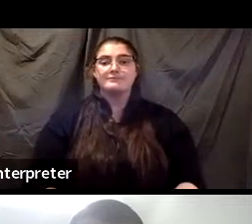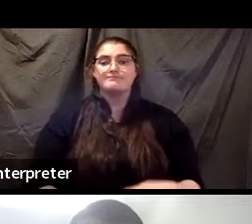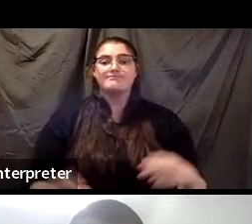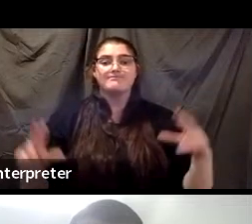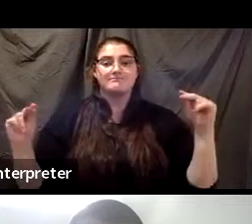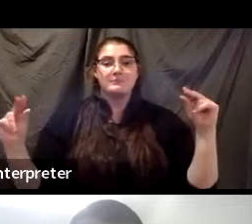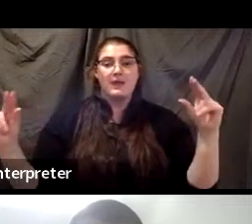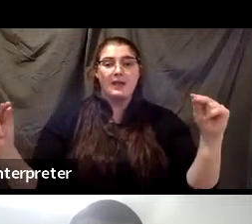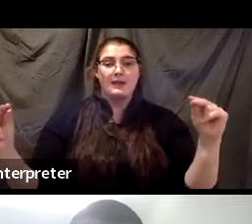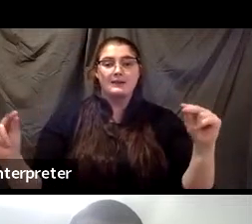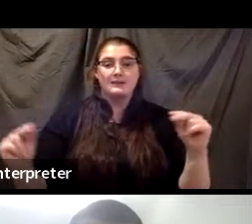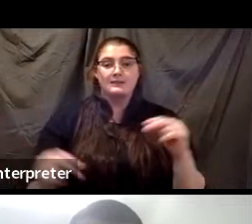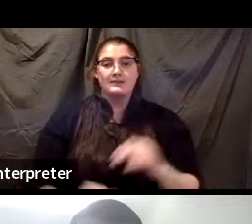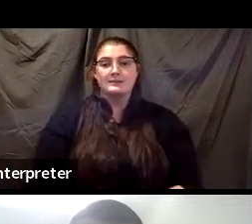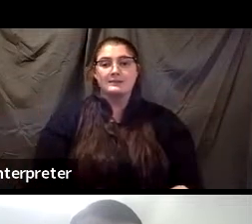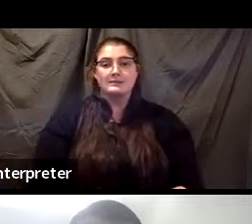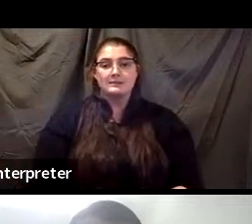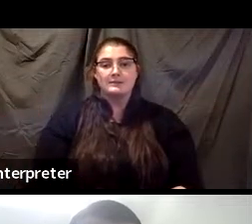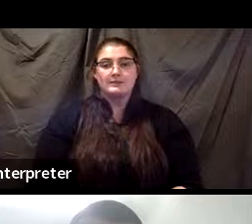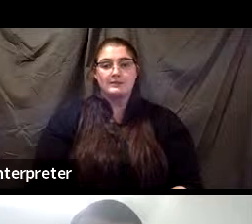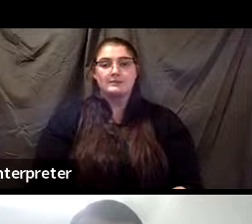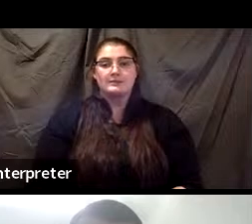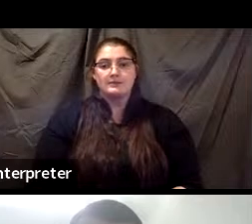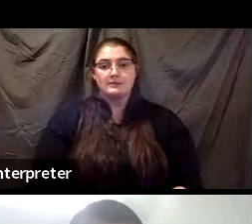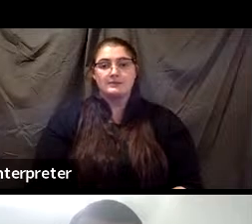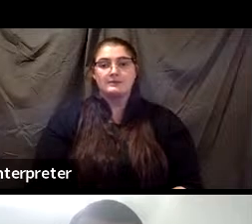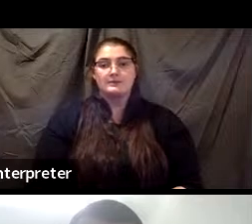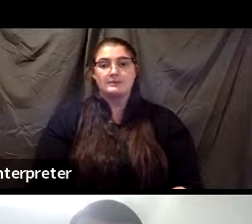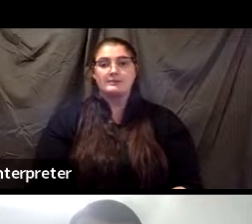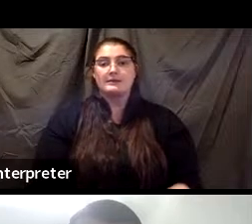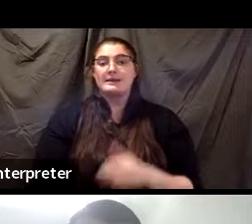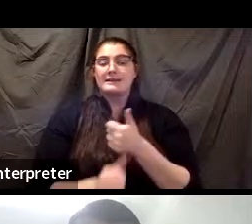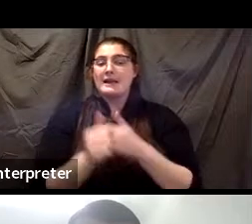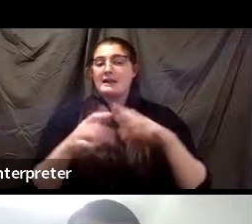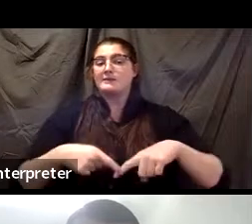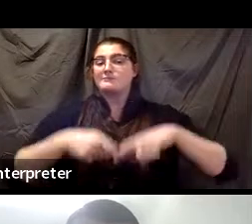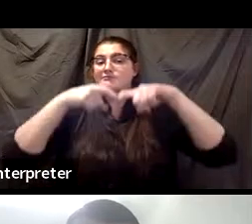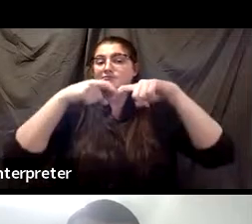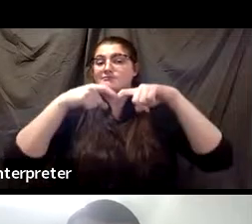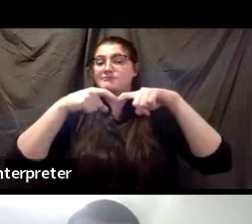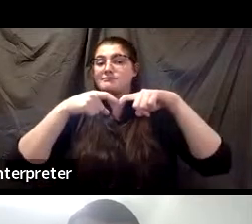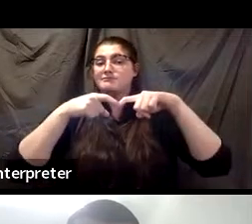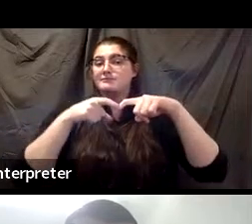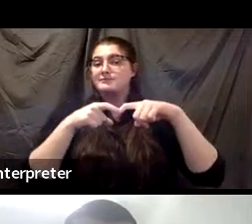Nay. Nay. And any abstentions?